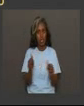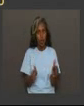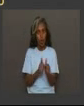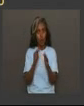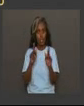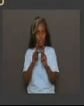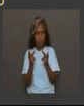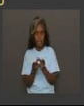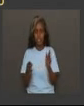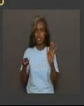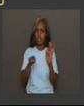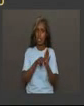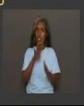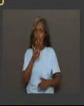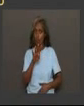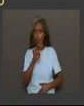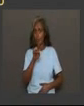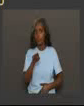pairs -4,